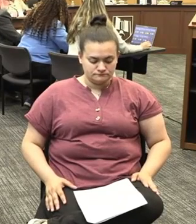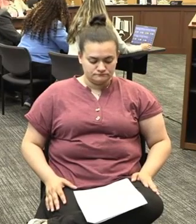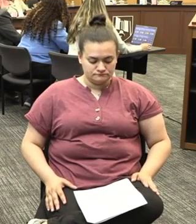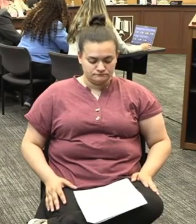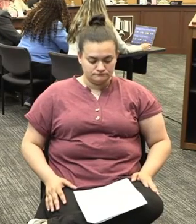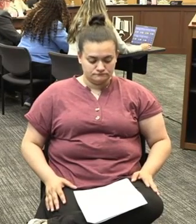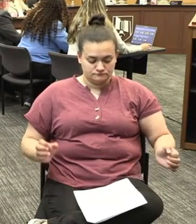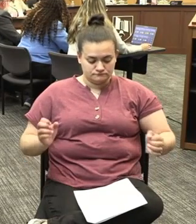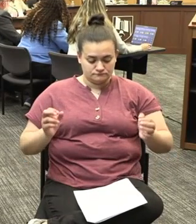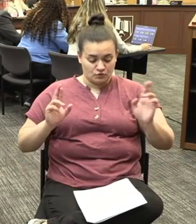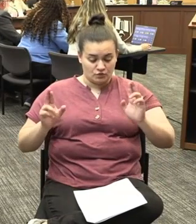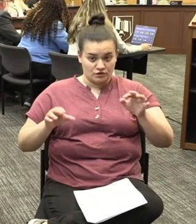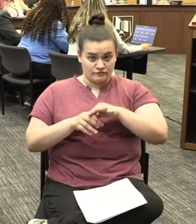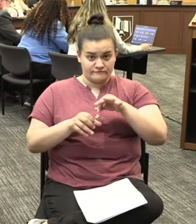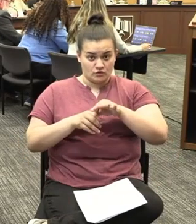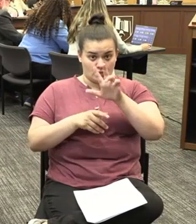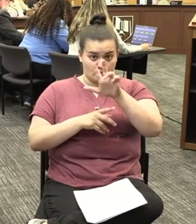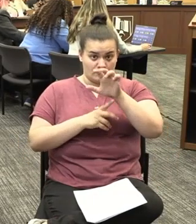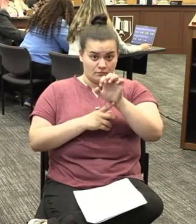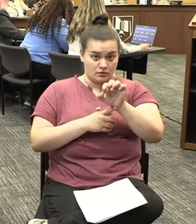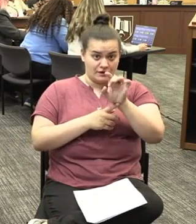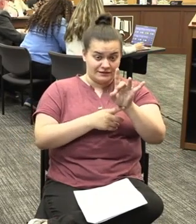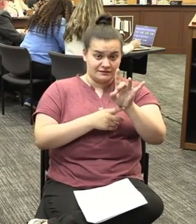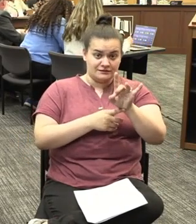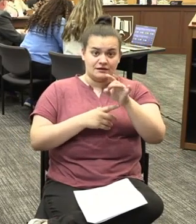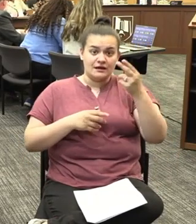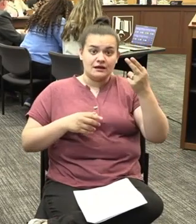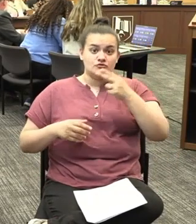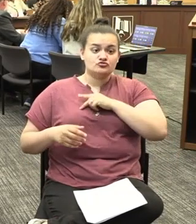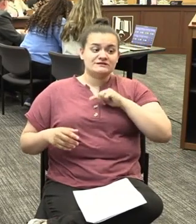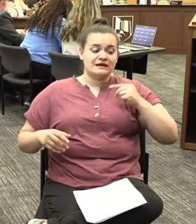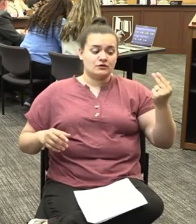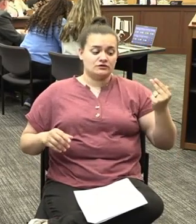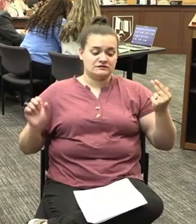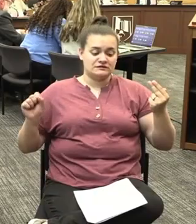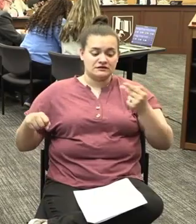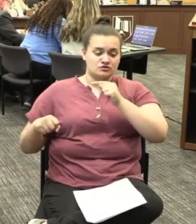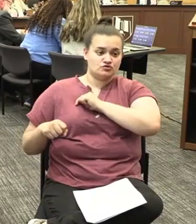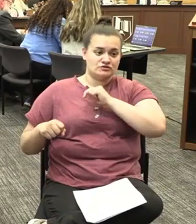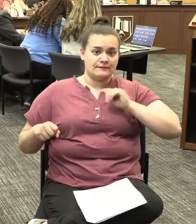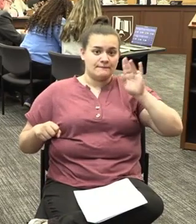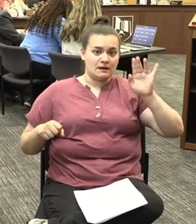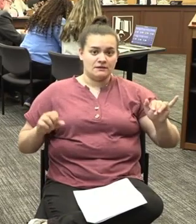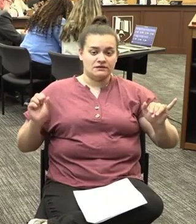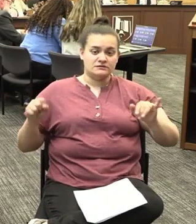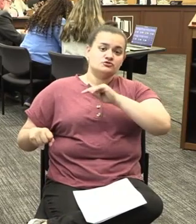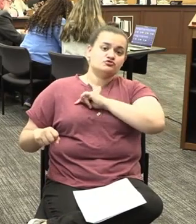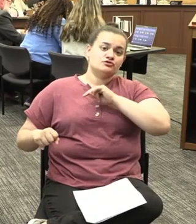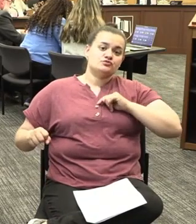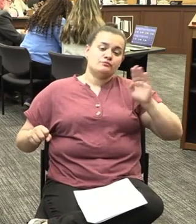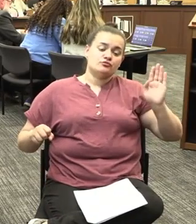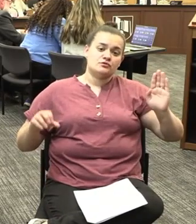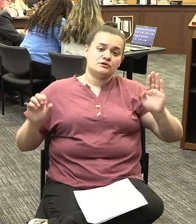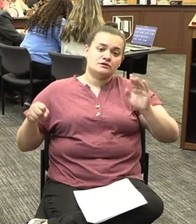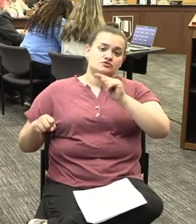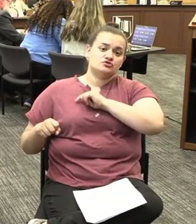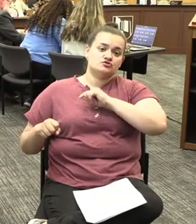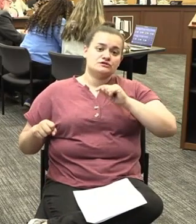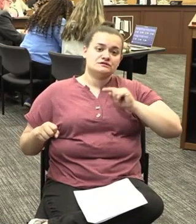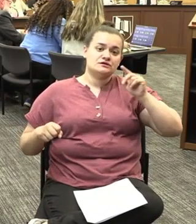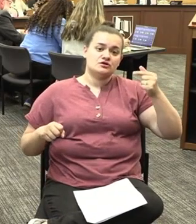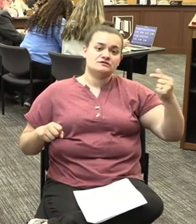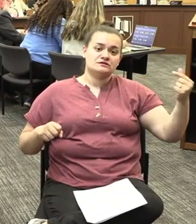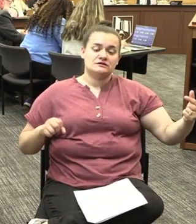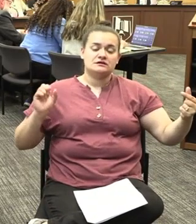Are we ready to vote on 3.8? Trustee Harris. Yes. Trustee Bottomley. Yes. Trustee Broderick. Yes. Trustee